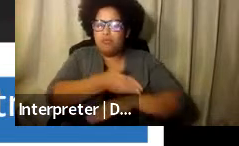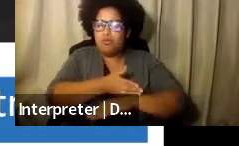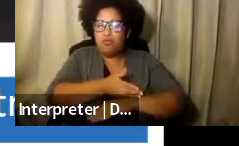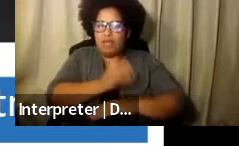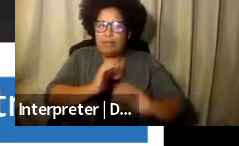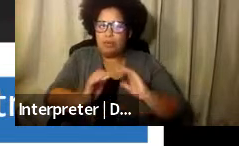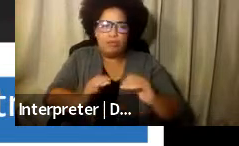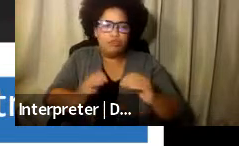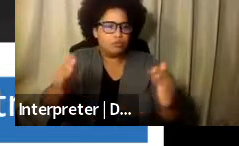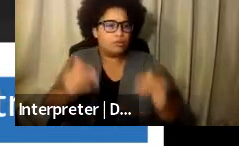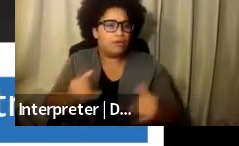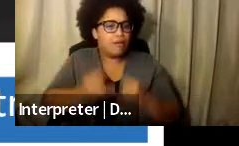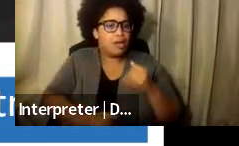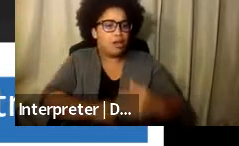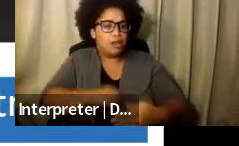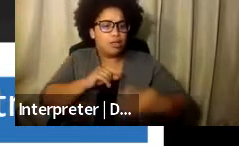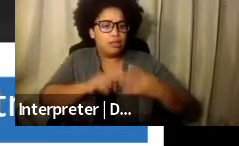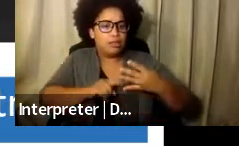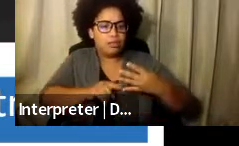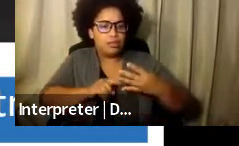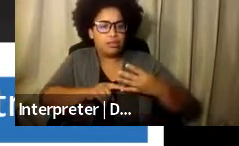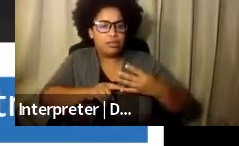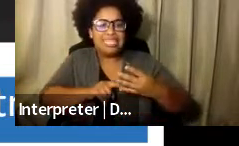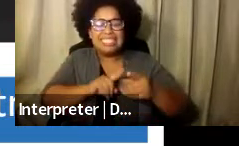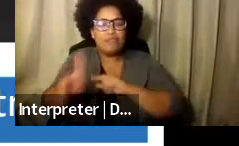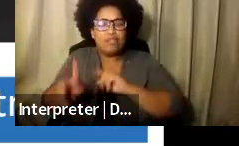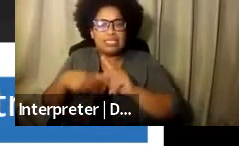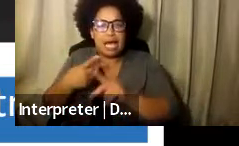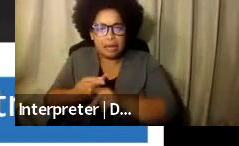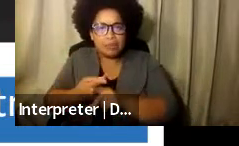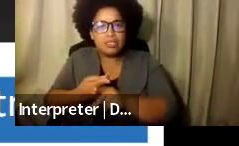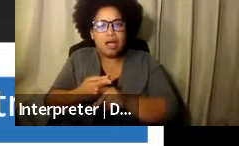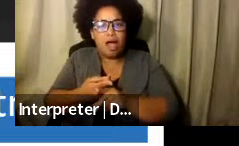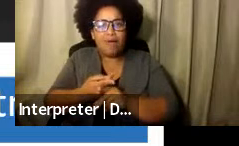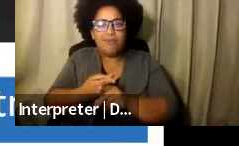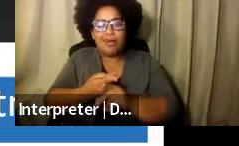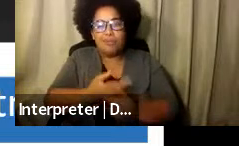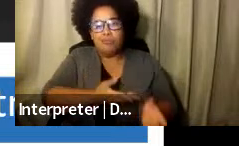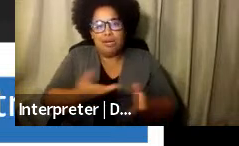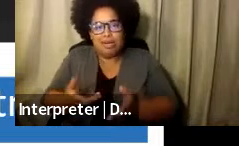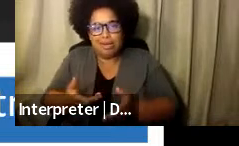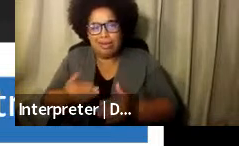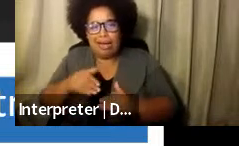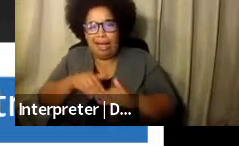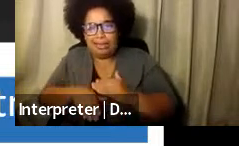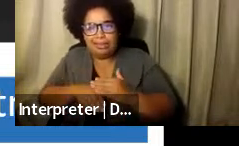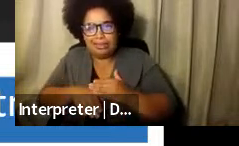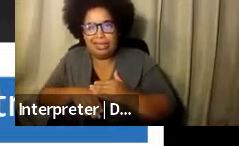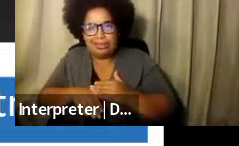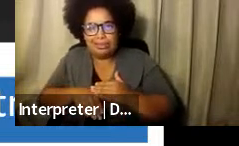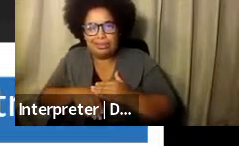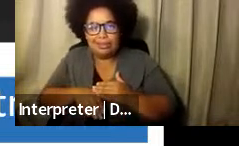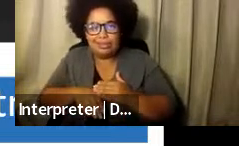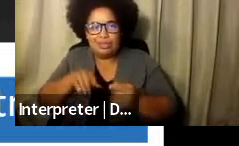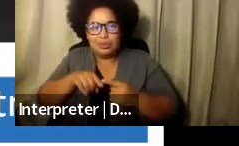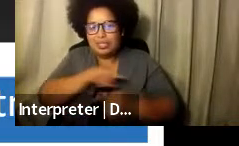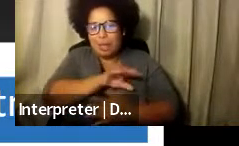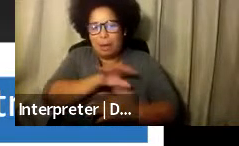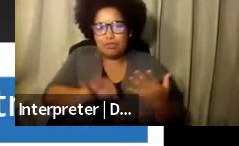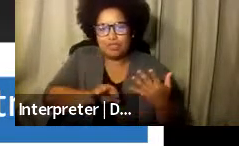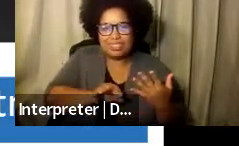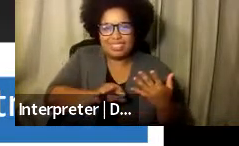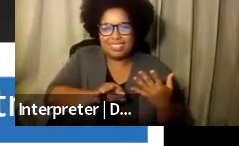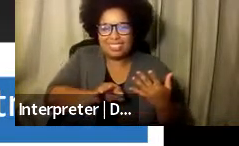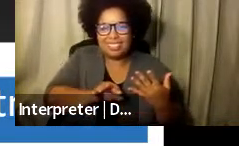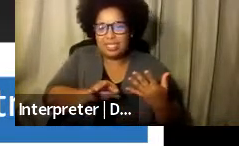And finally, there's the need for delivery options for people with limited technology access. And we